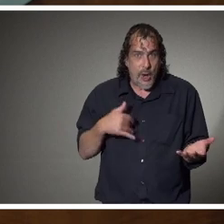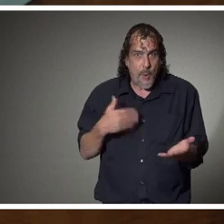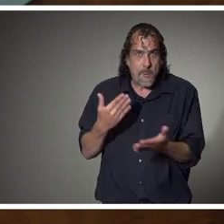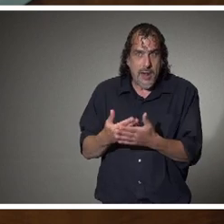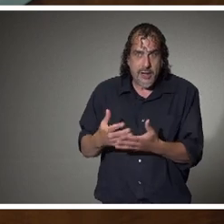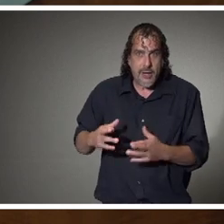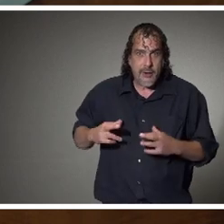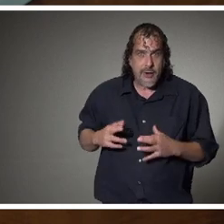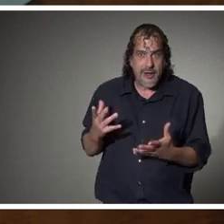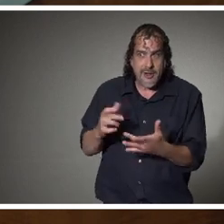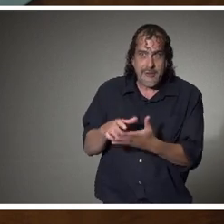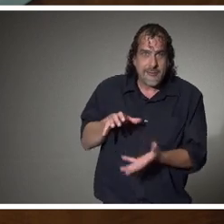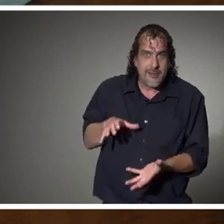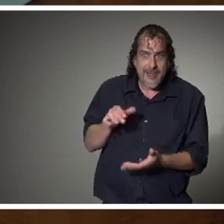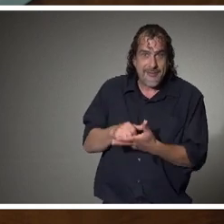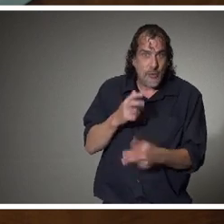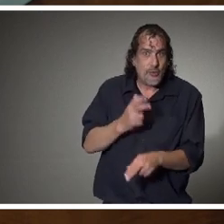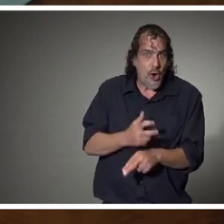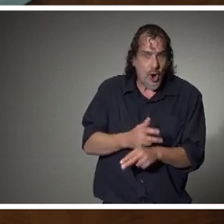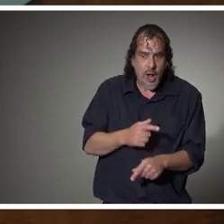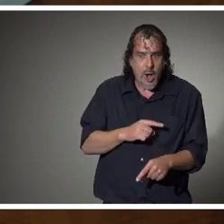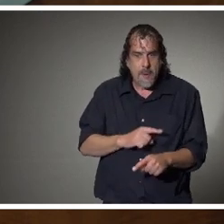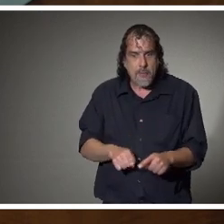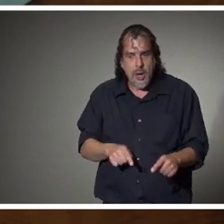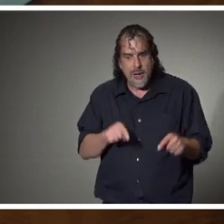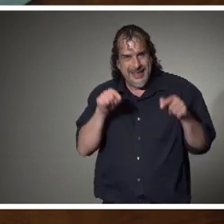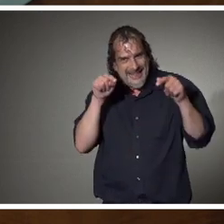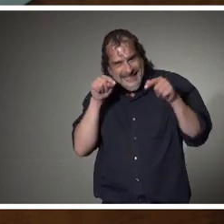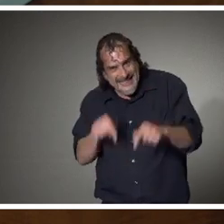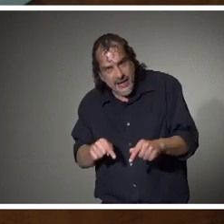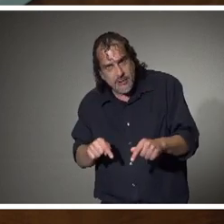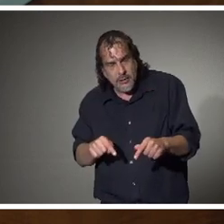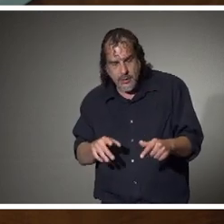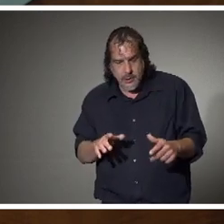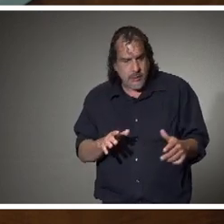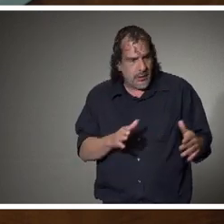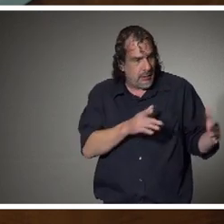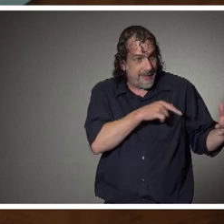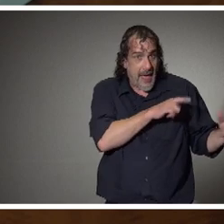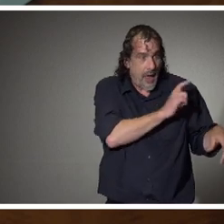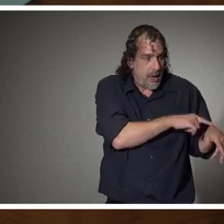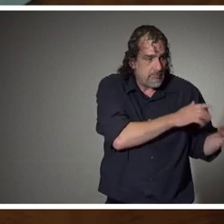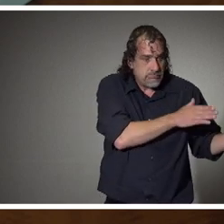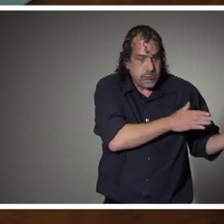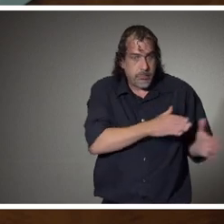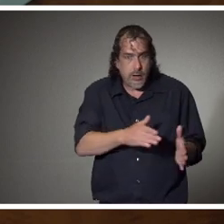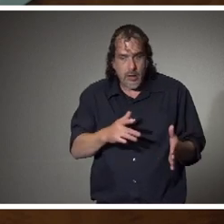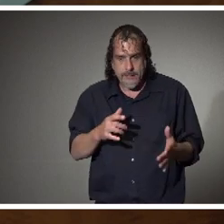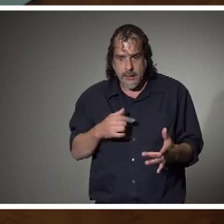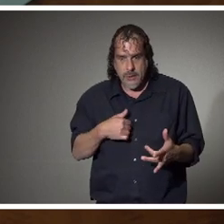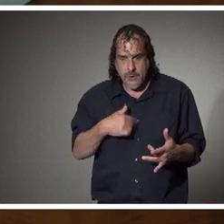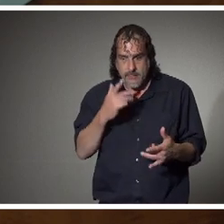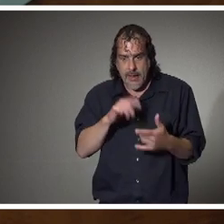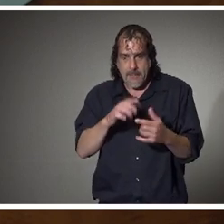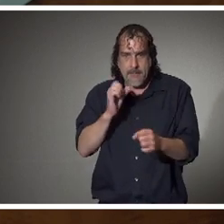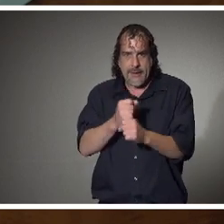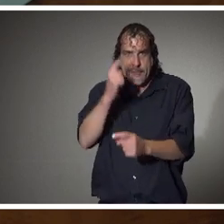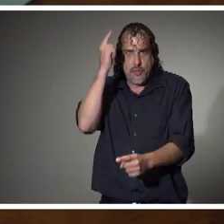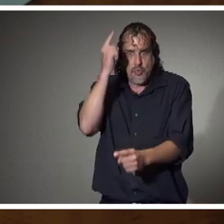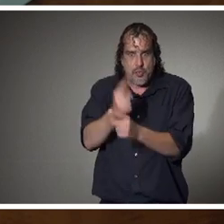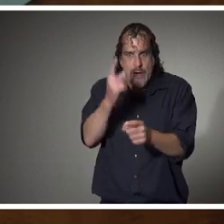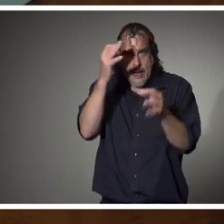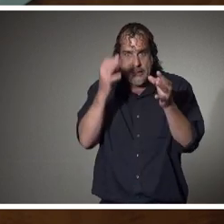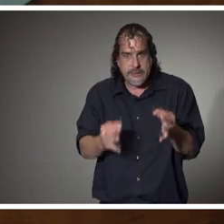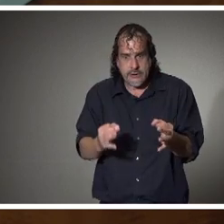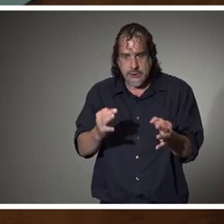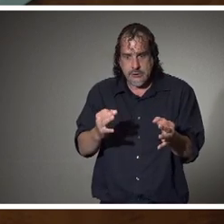And those were hard decisions. But it prepared me to come in and actually know that if we're making the right decisions for the right